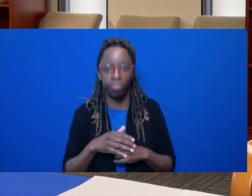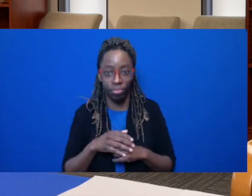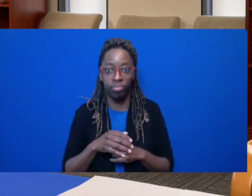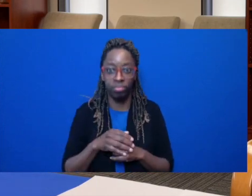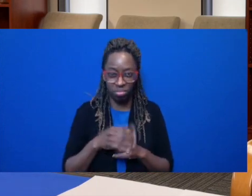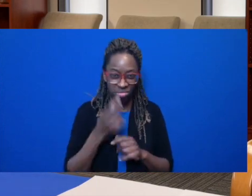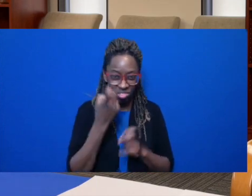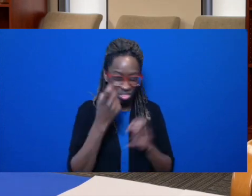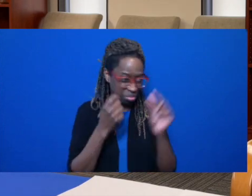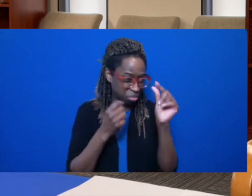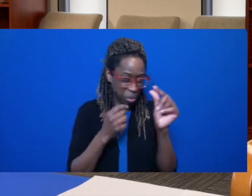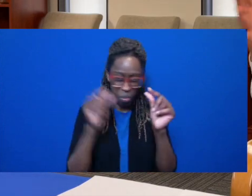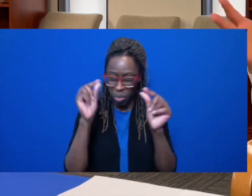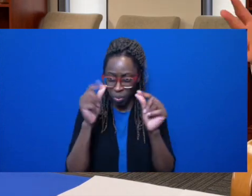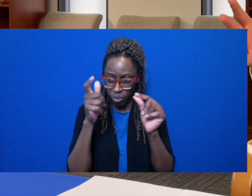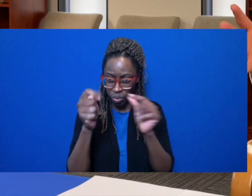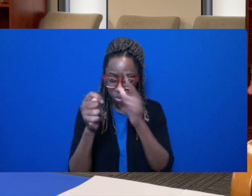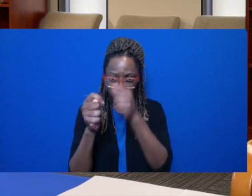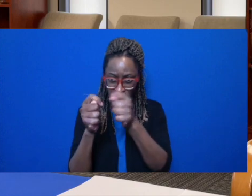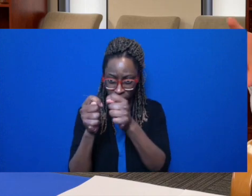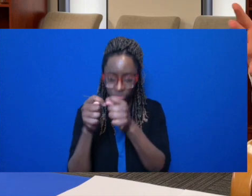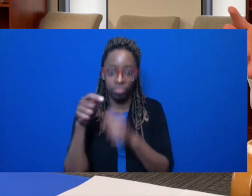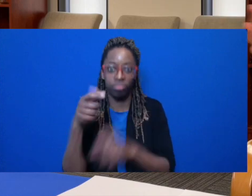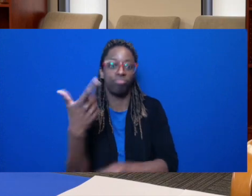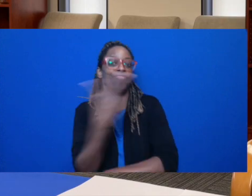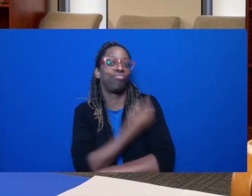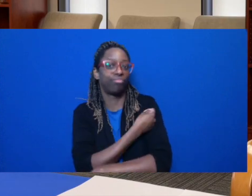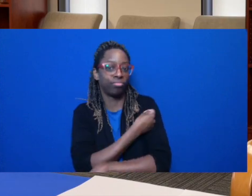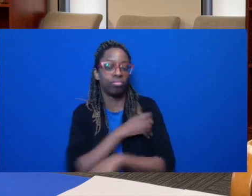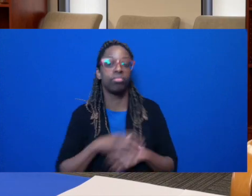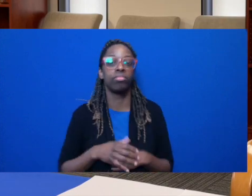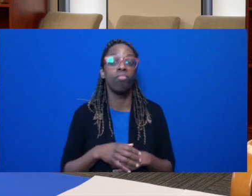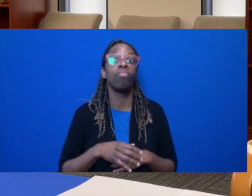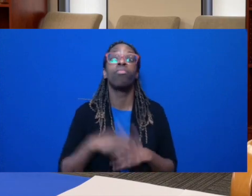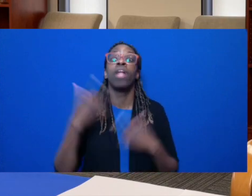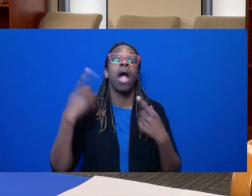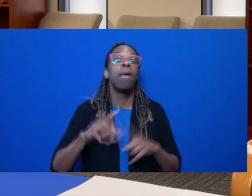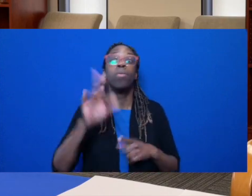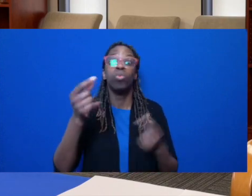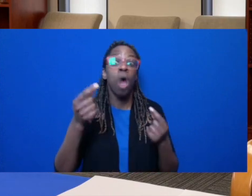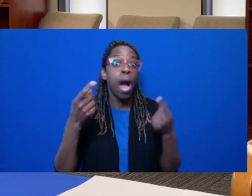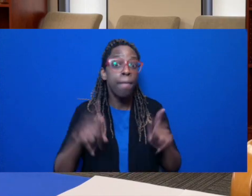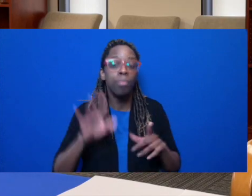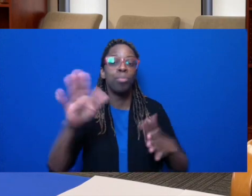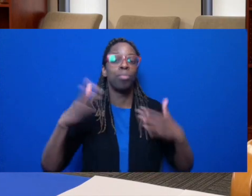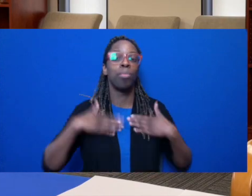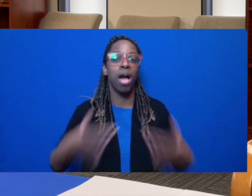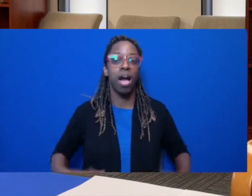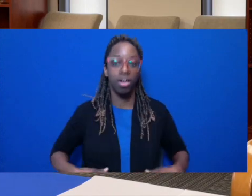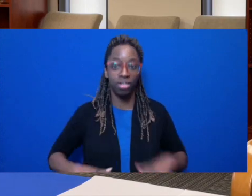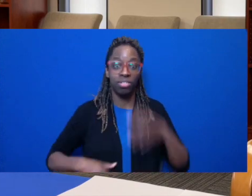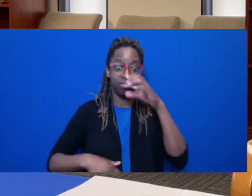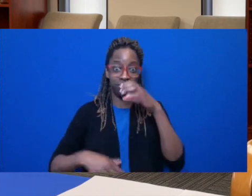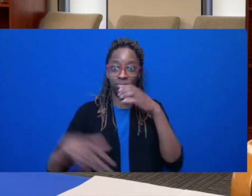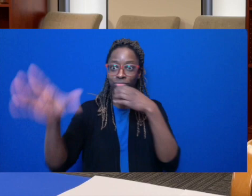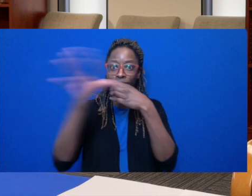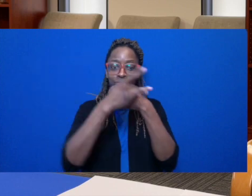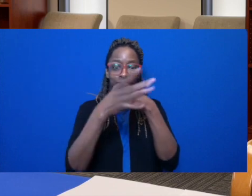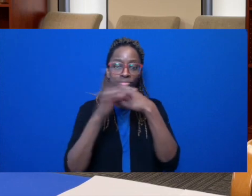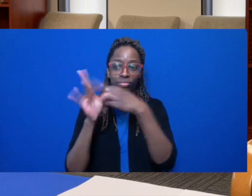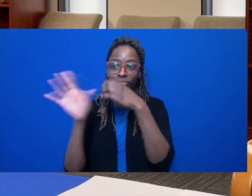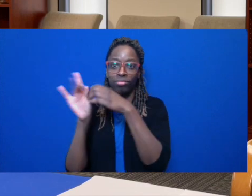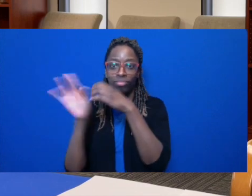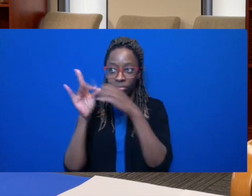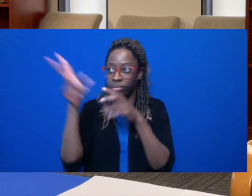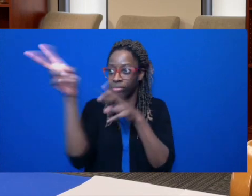actually codes a small protein or an antigen of the virus, and your body develops an immune response against that.